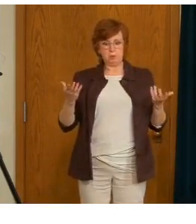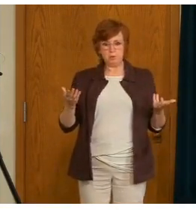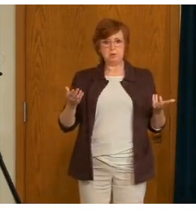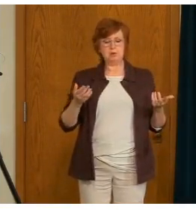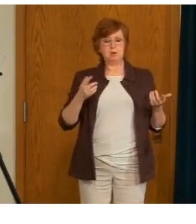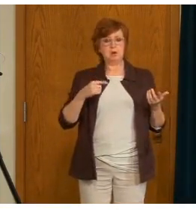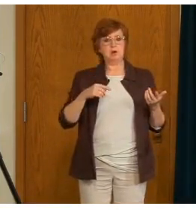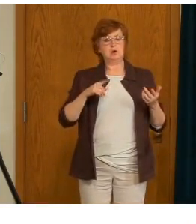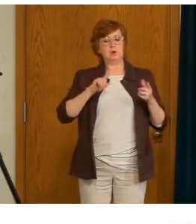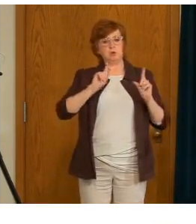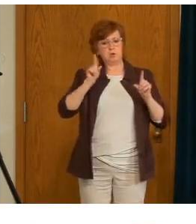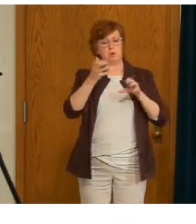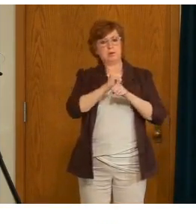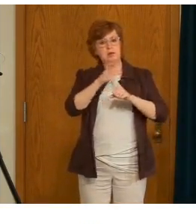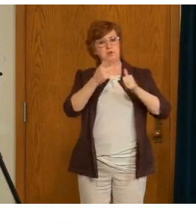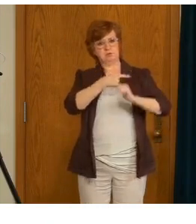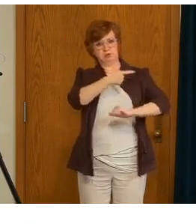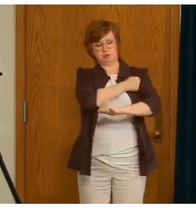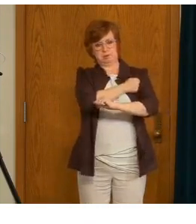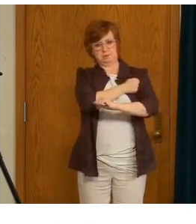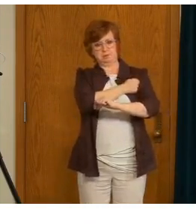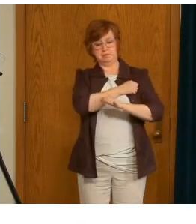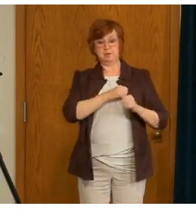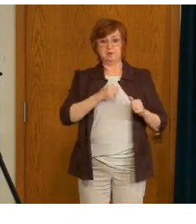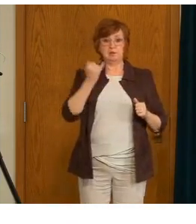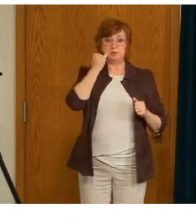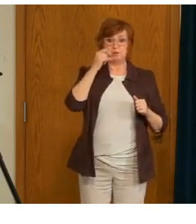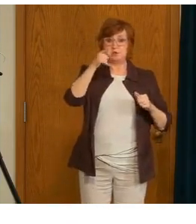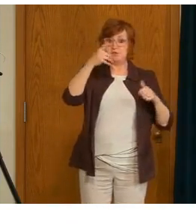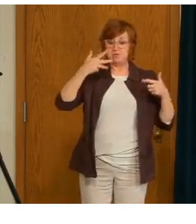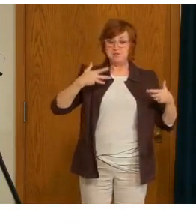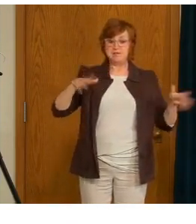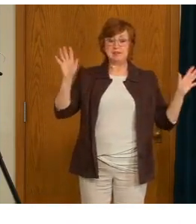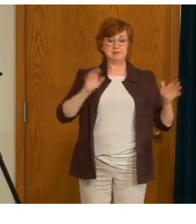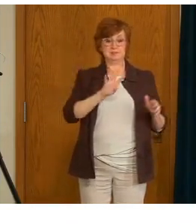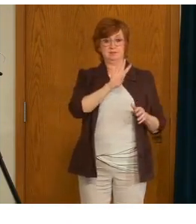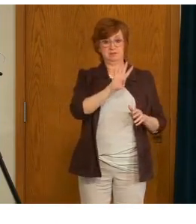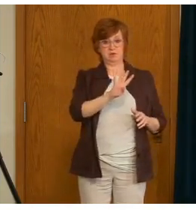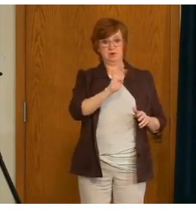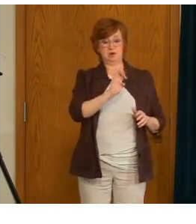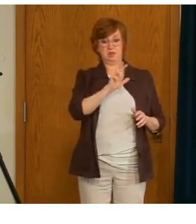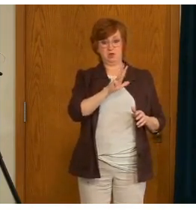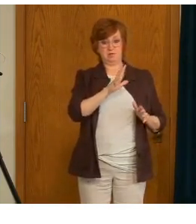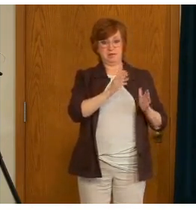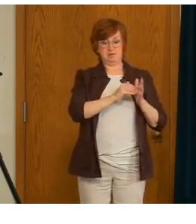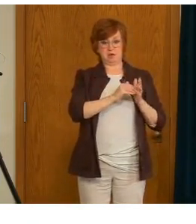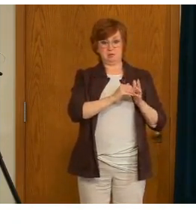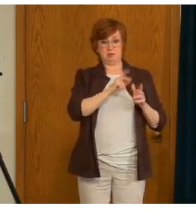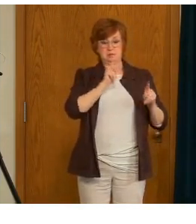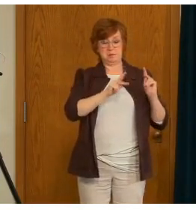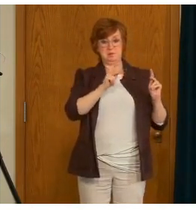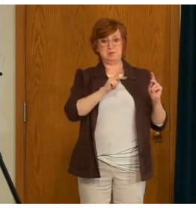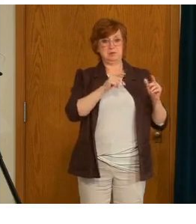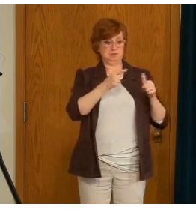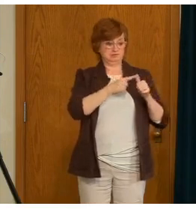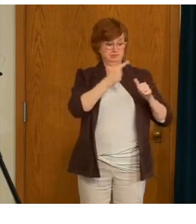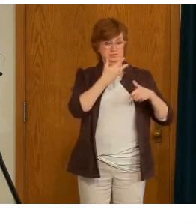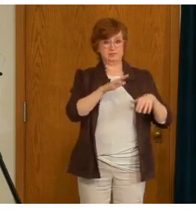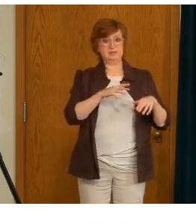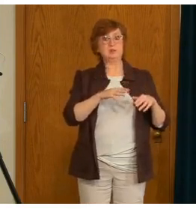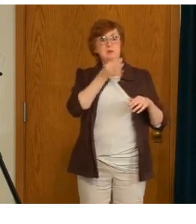you're one of those 435,000 people who have already gotten their first shot, very soon you can start making your plans to